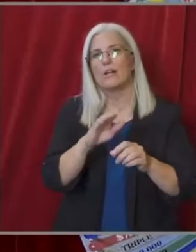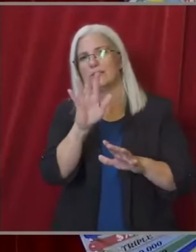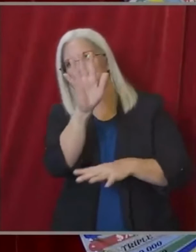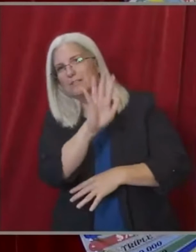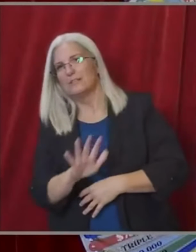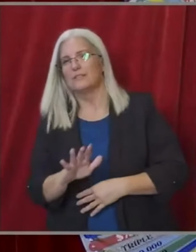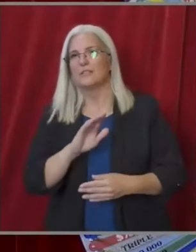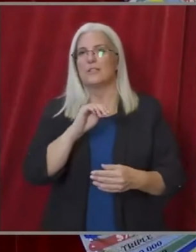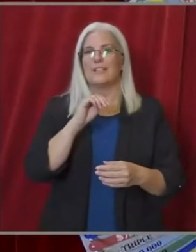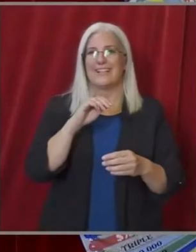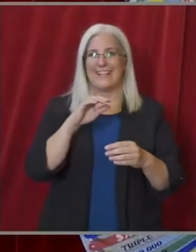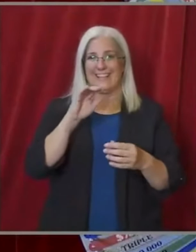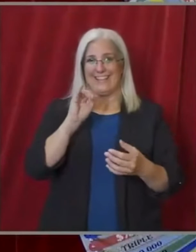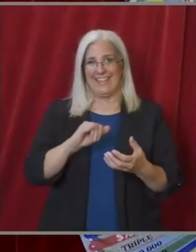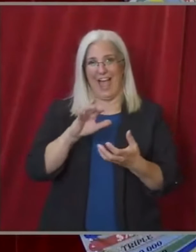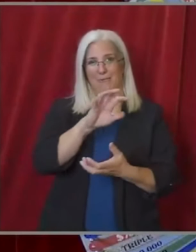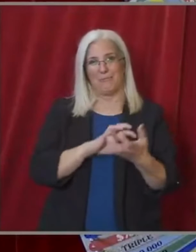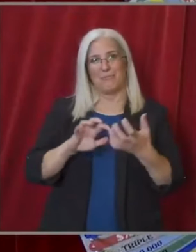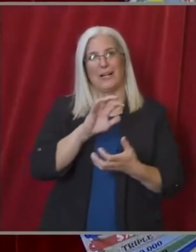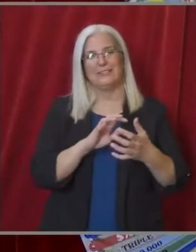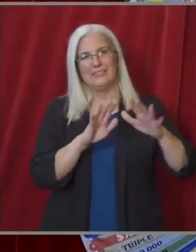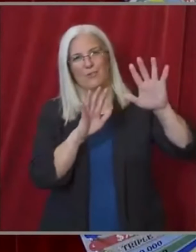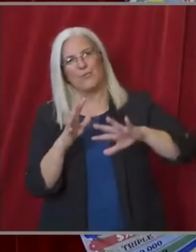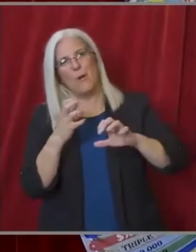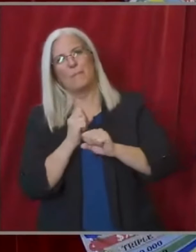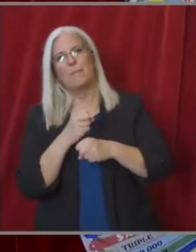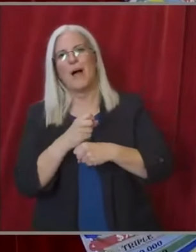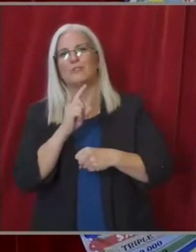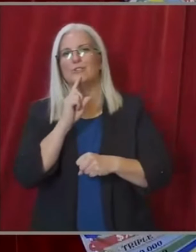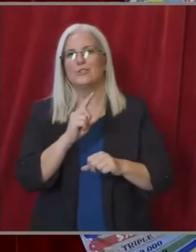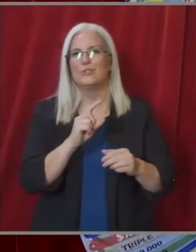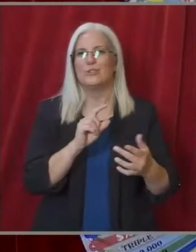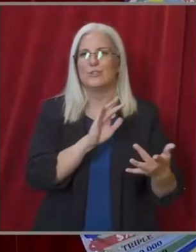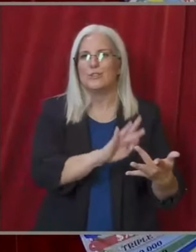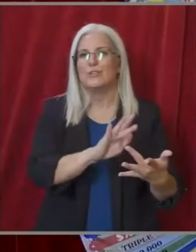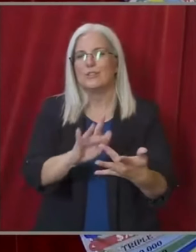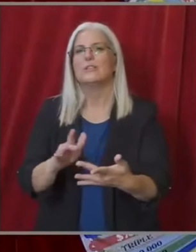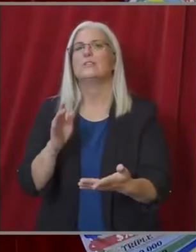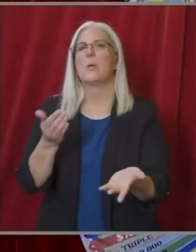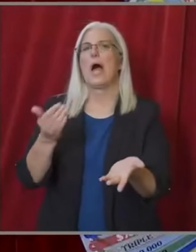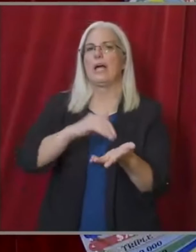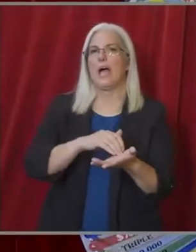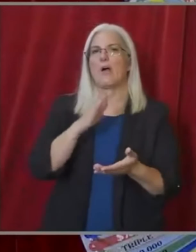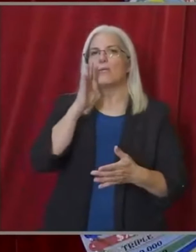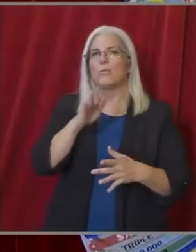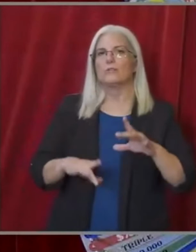do so next Friday. We're going to do this again, another 15 people, $50,000. We just handed out